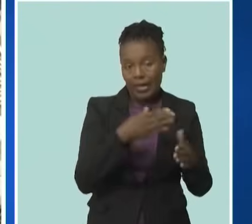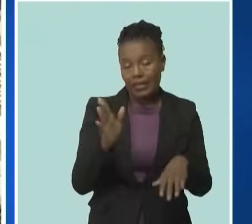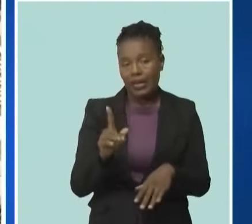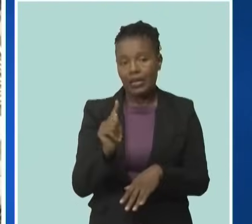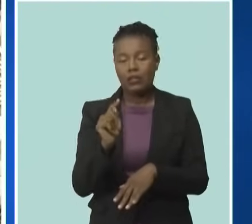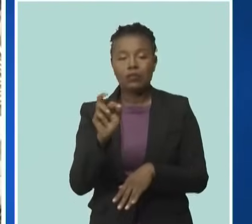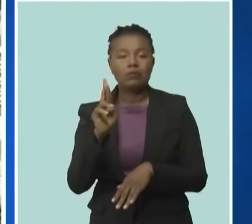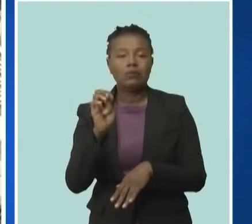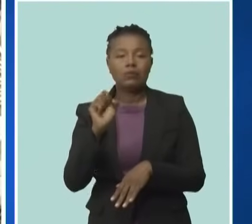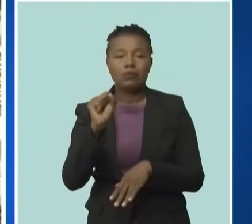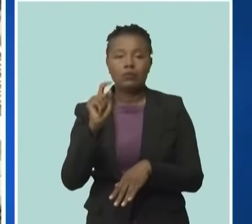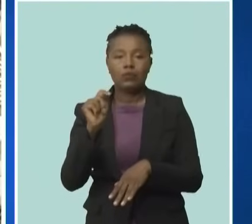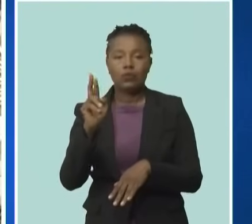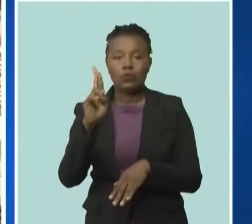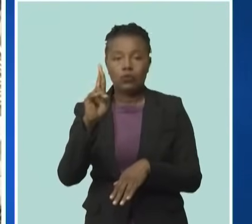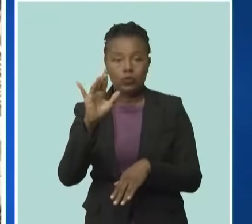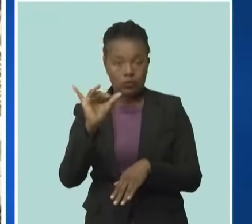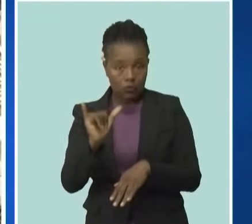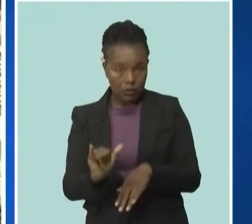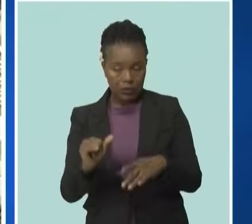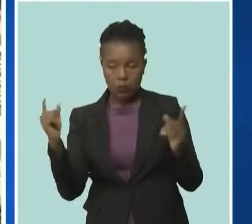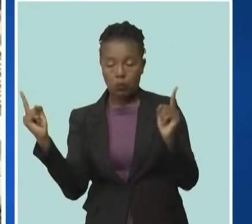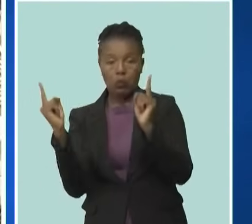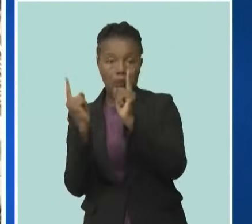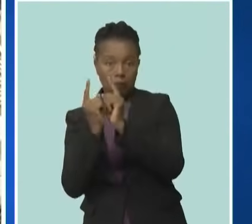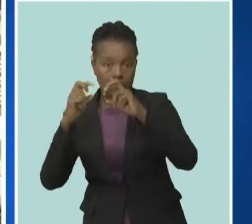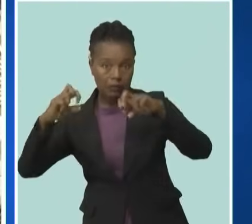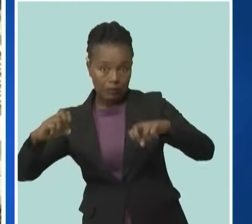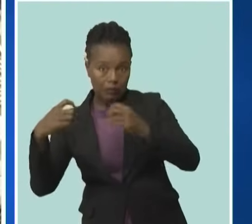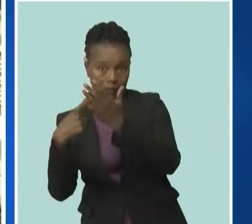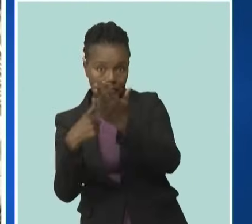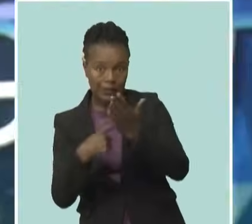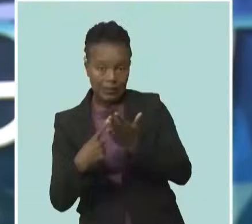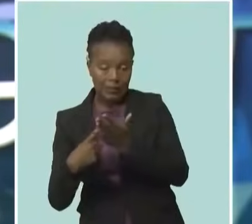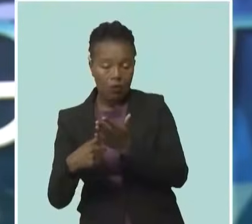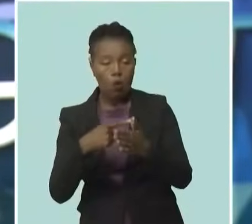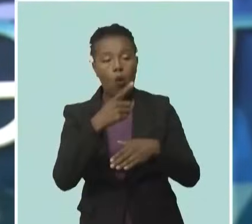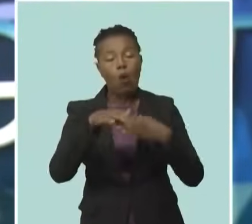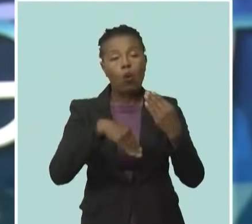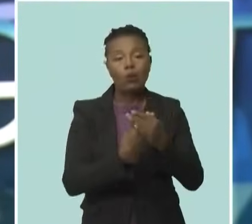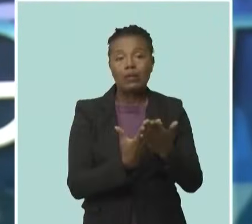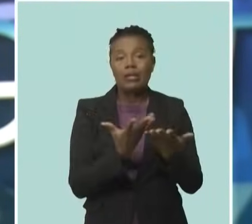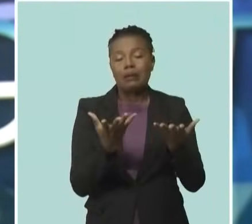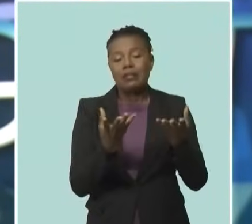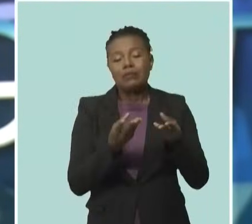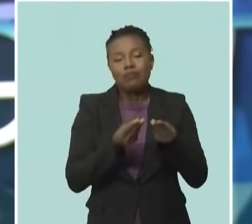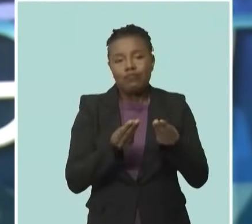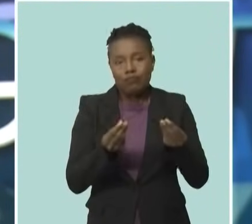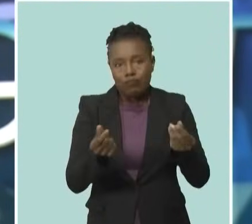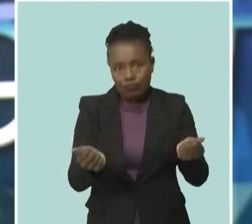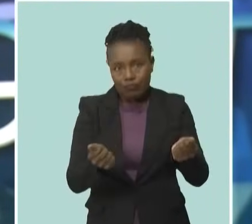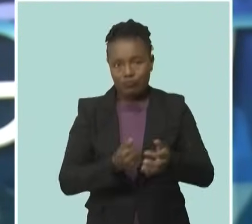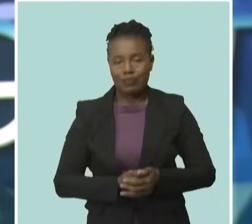and we're working to iron out a lot of the kinks that may have occurred. We'll take a break here and come back with lots